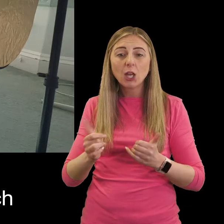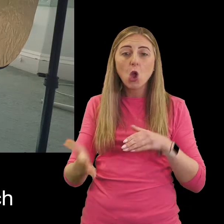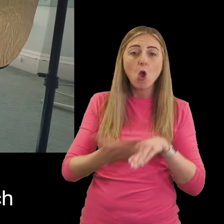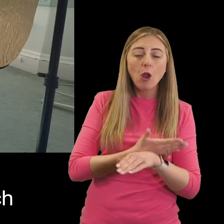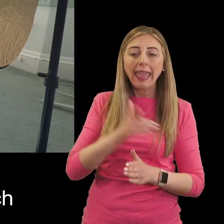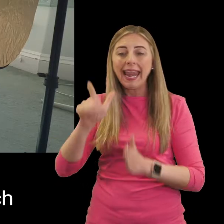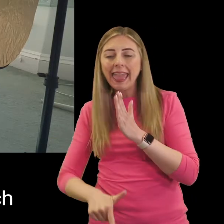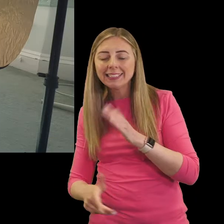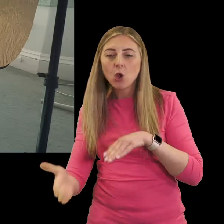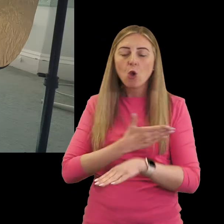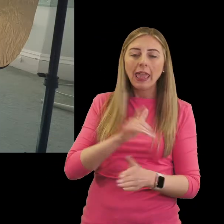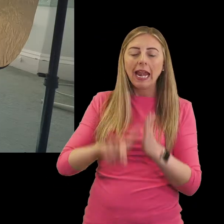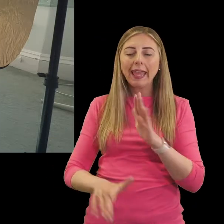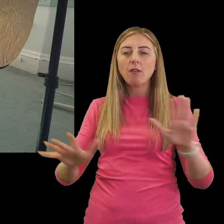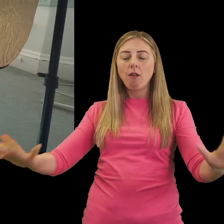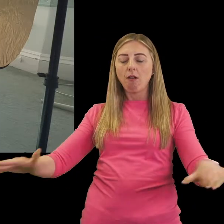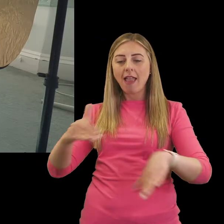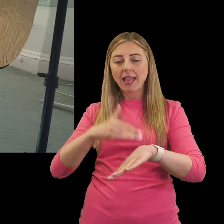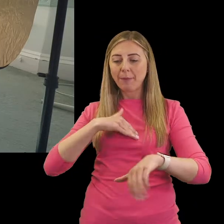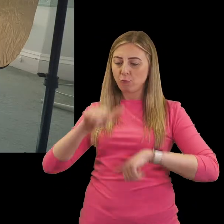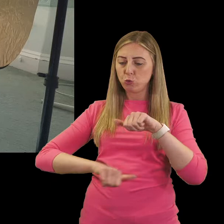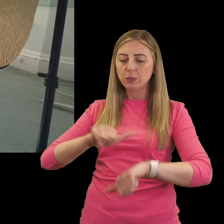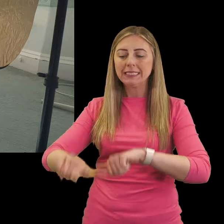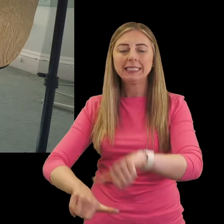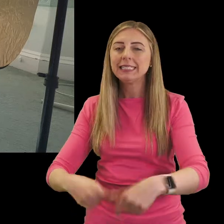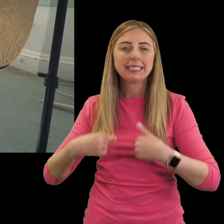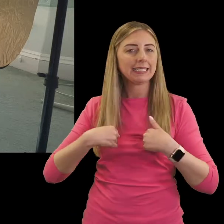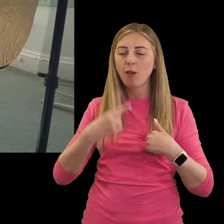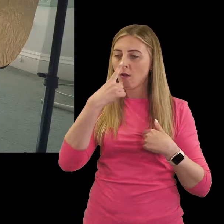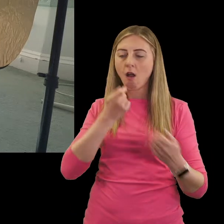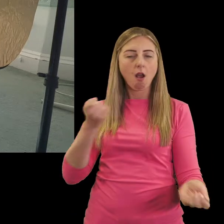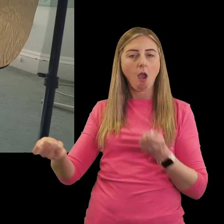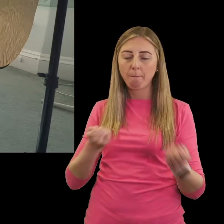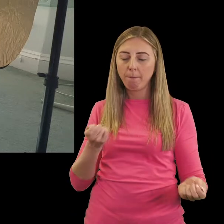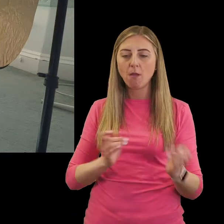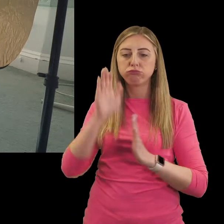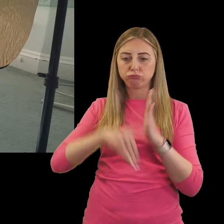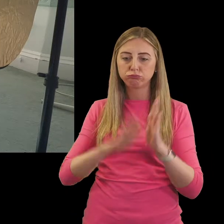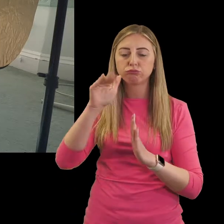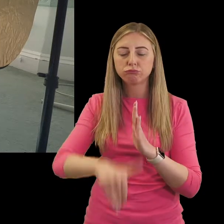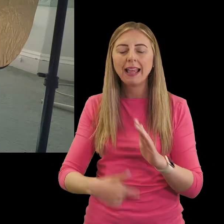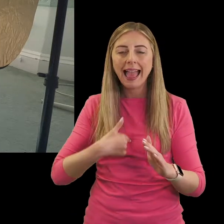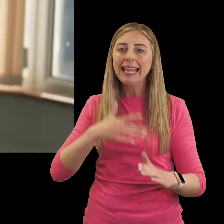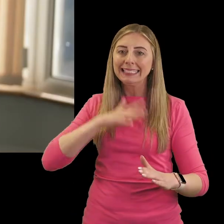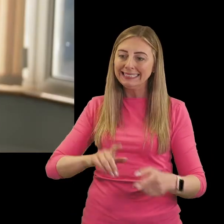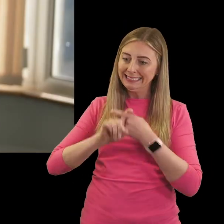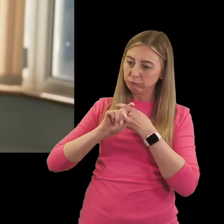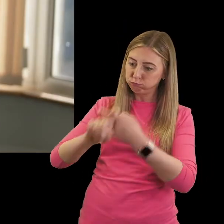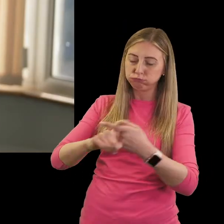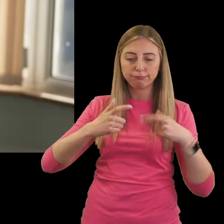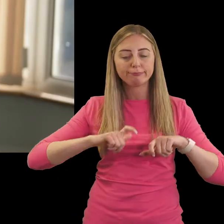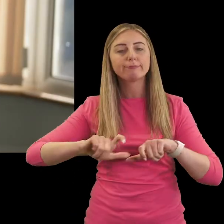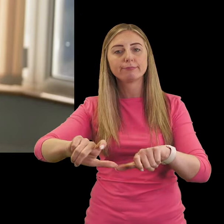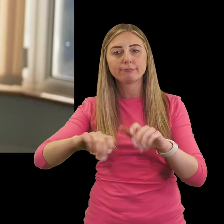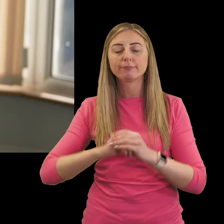my routine, which a lot of autistic people find. They kind of rely on that sense of stability. Well, I